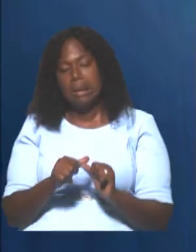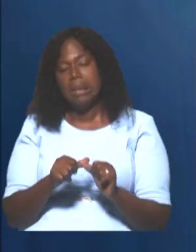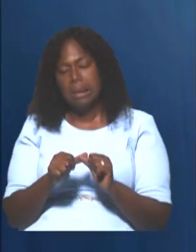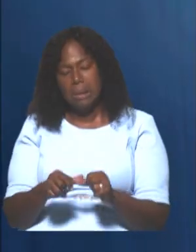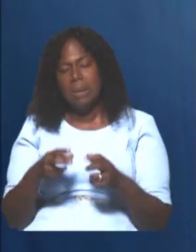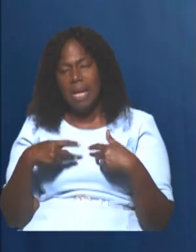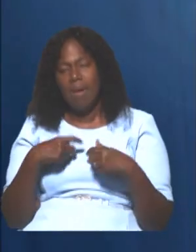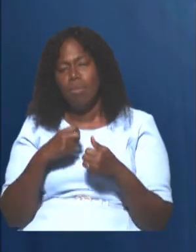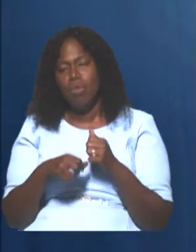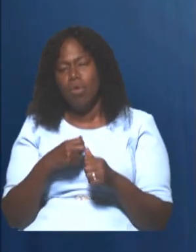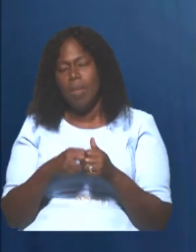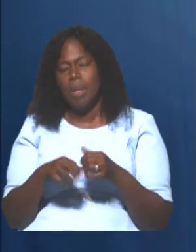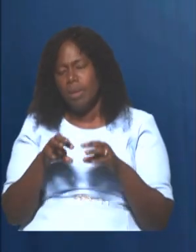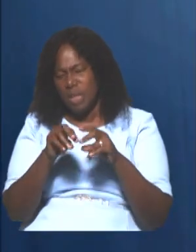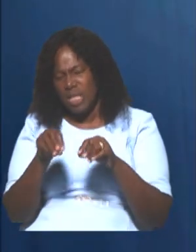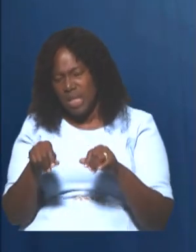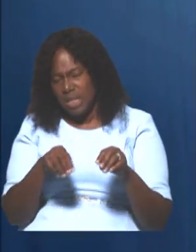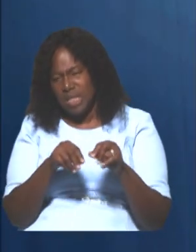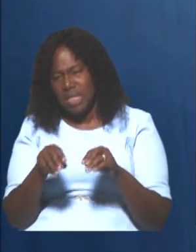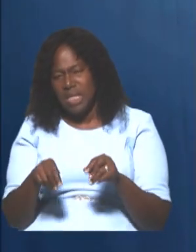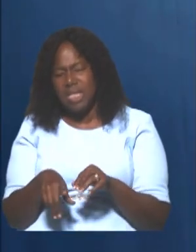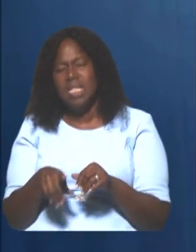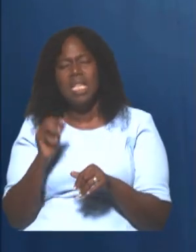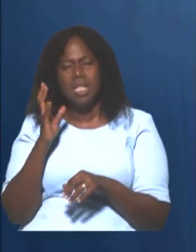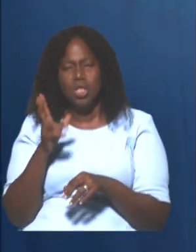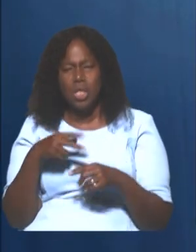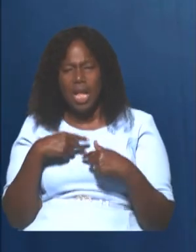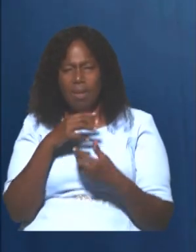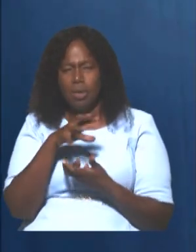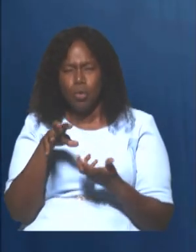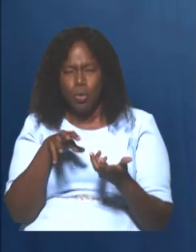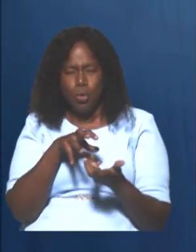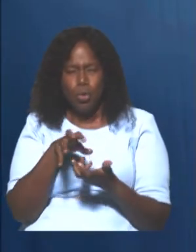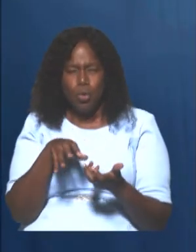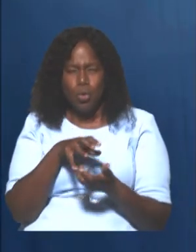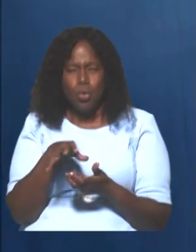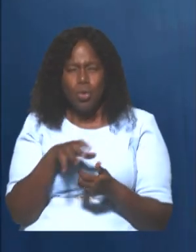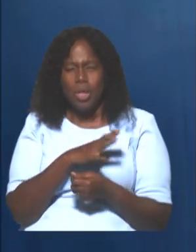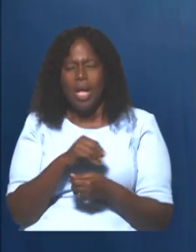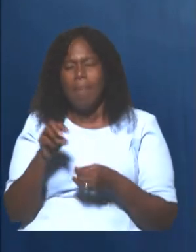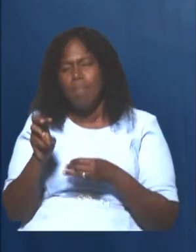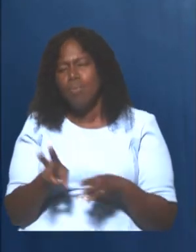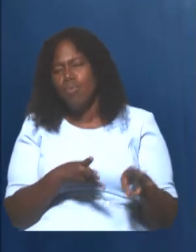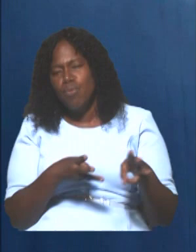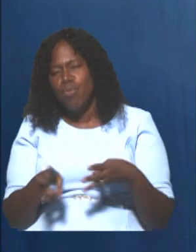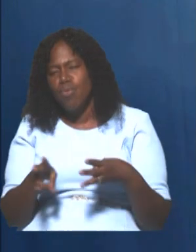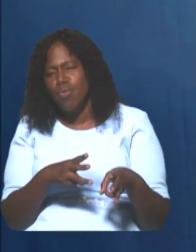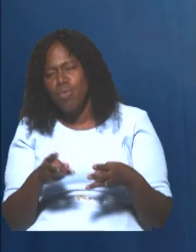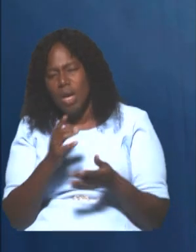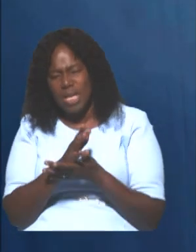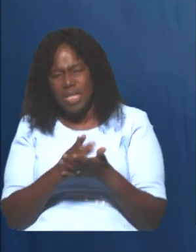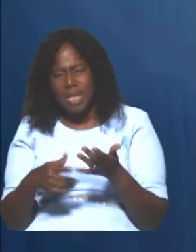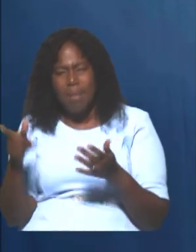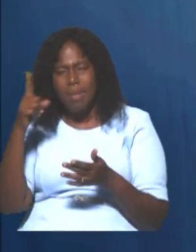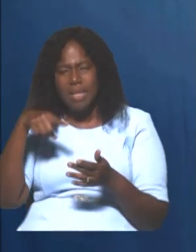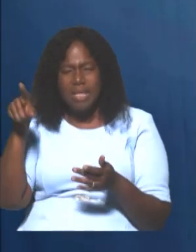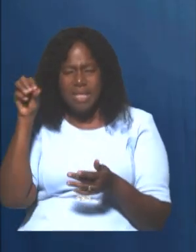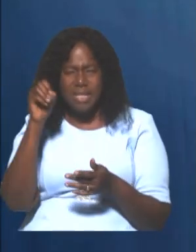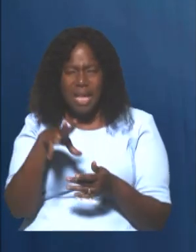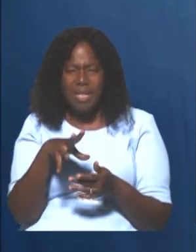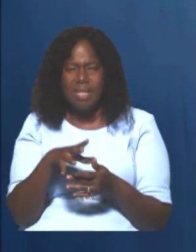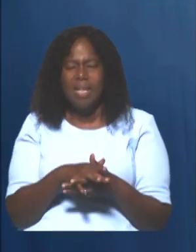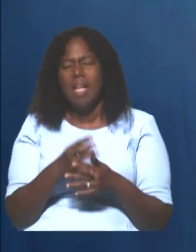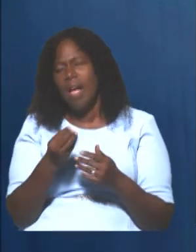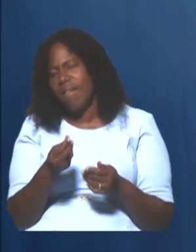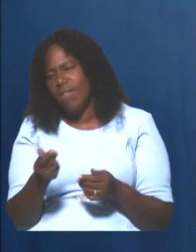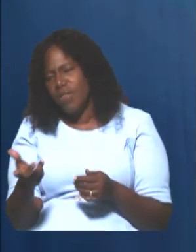influence our weather, so expect hazy skies, breezy conditions, and mostly sunny intervals across both islands, with only a